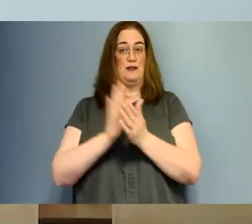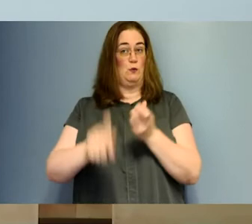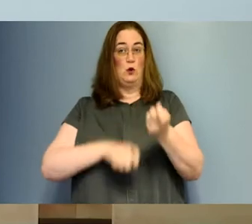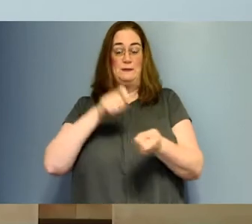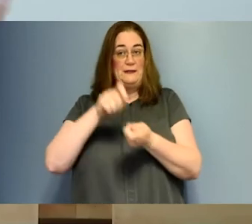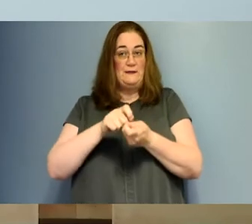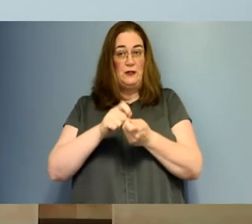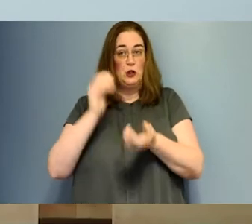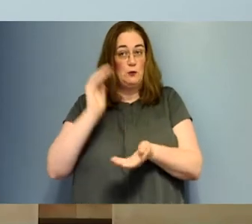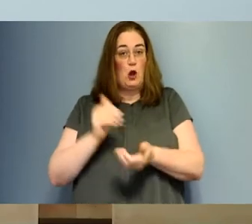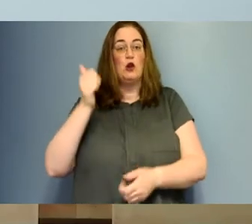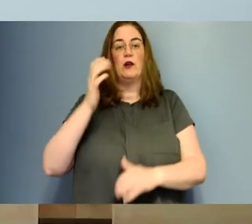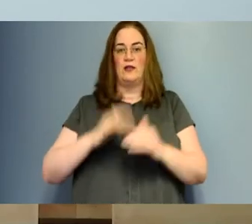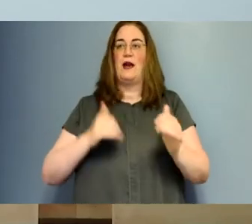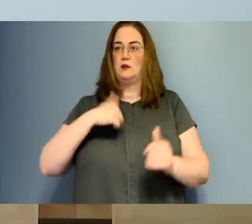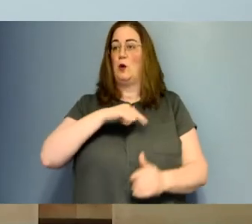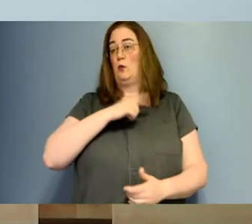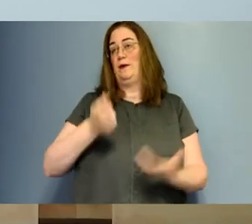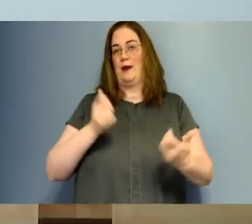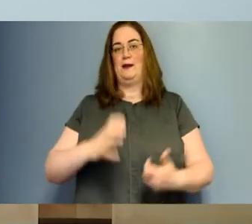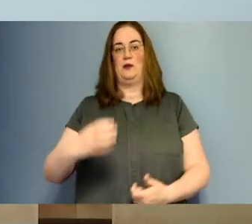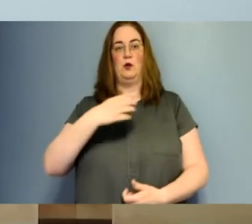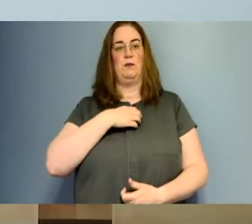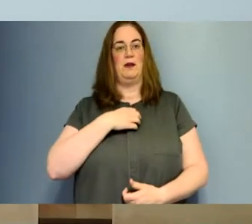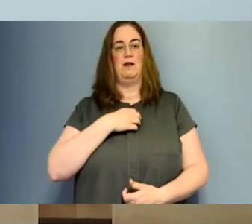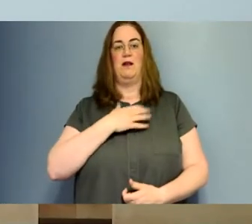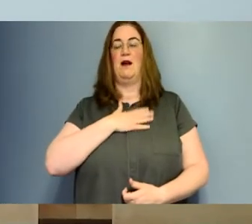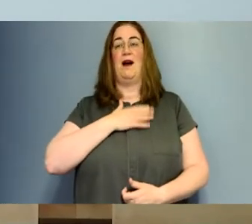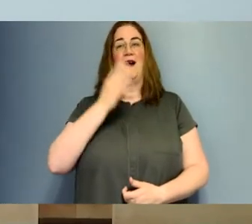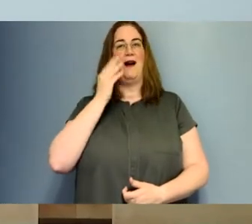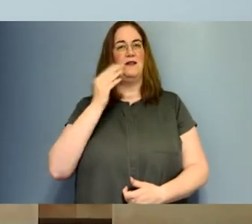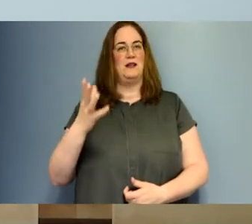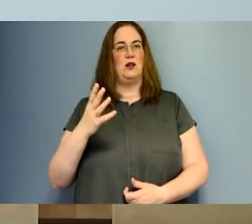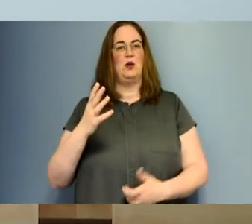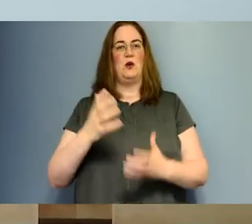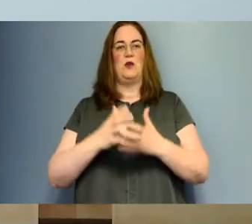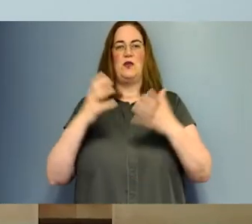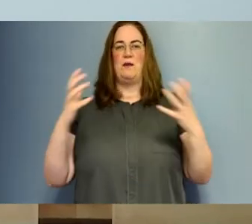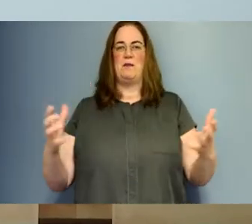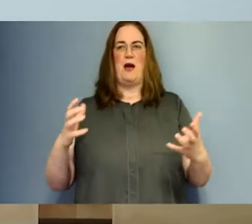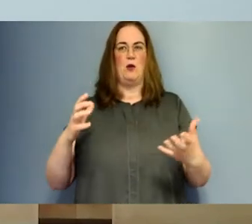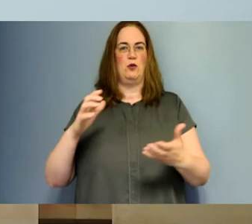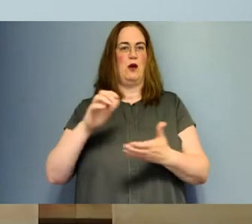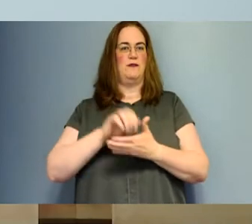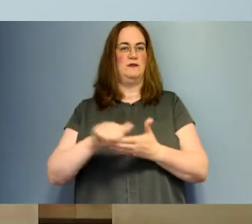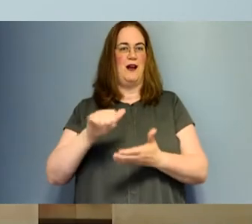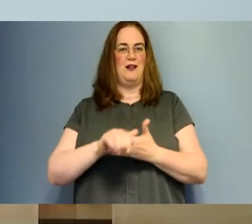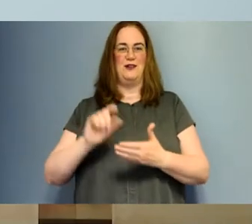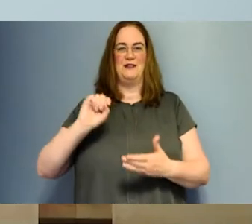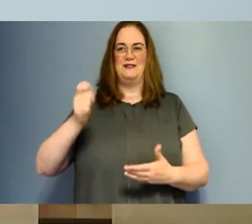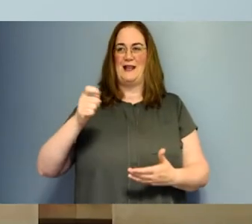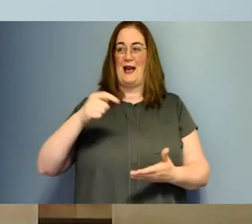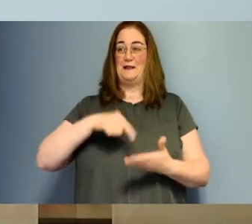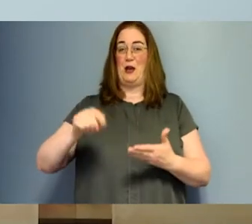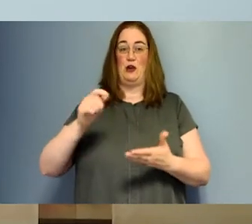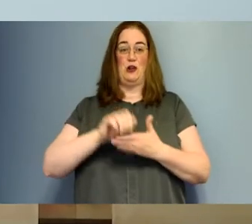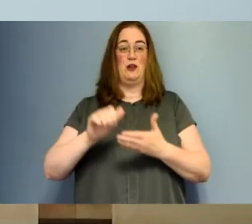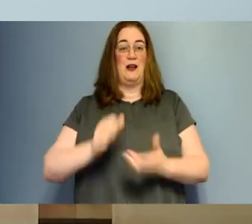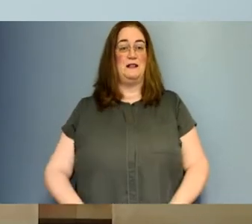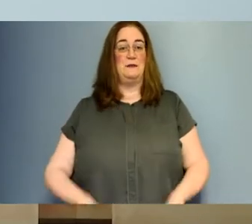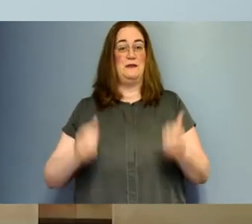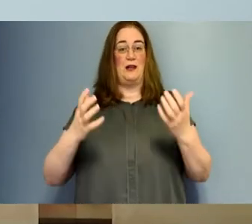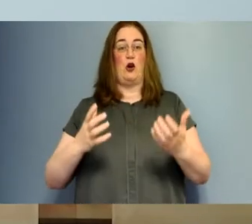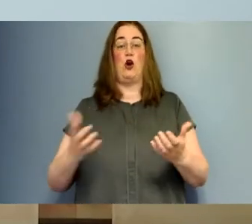smaller, that's when we may need to appeal. I have to tell you, the amount of dollars, taxpayer dollars, that have been spent on